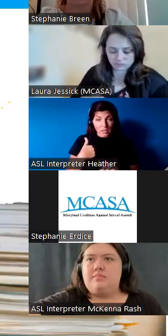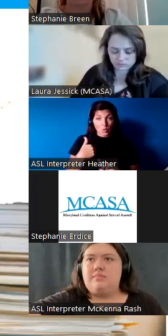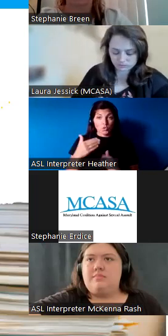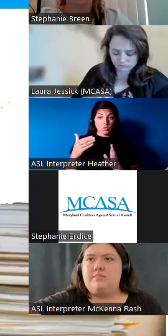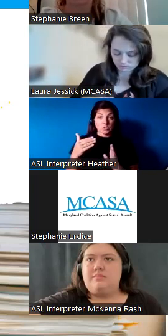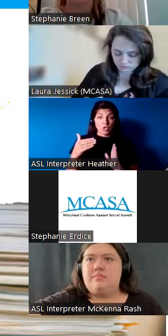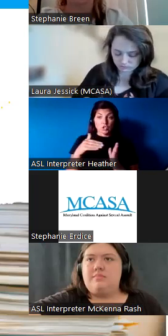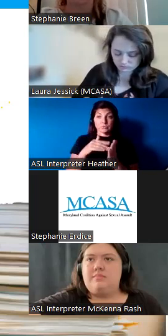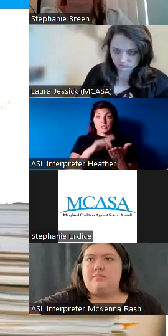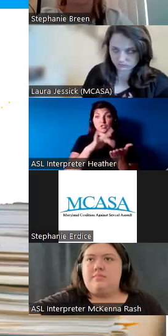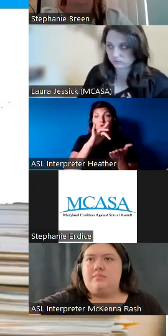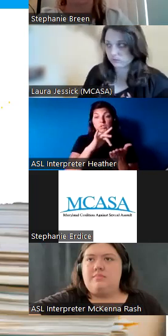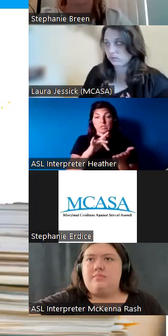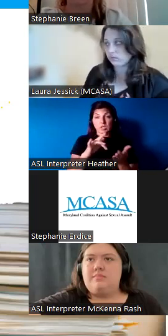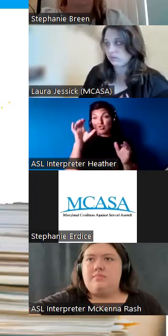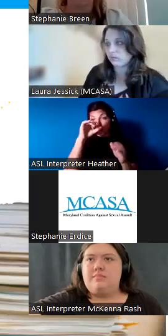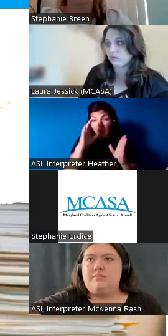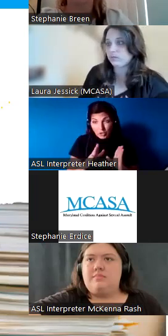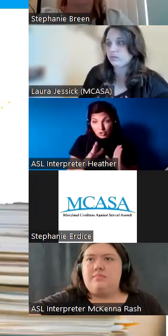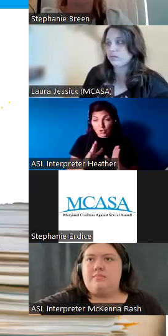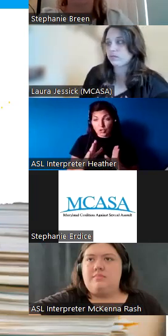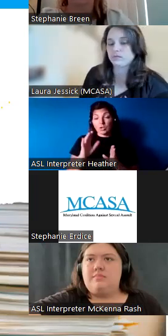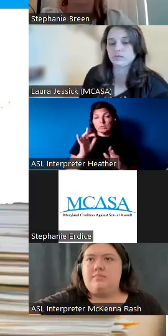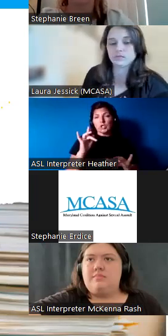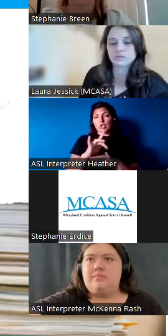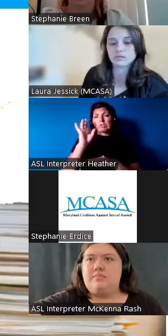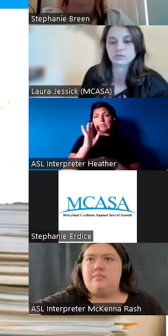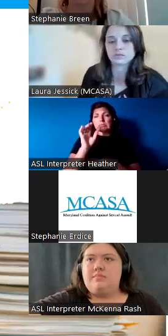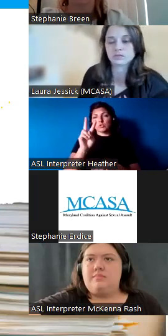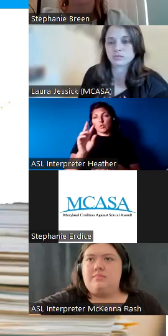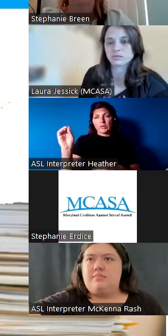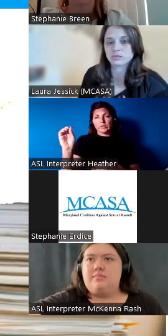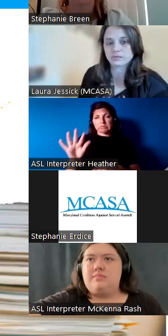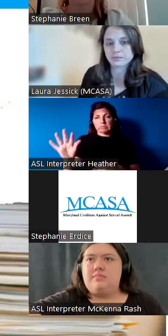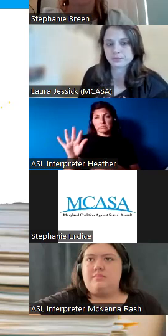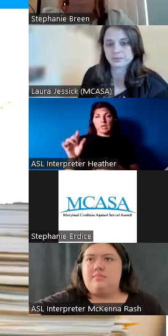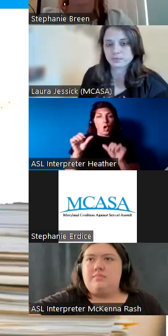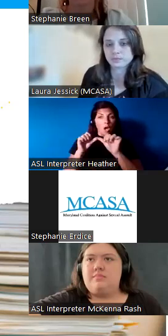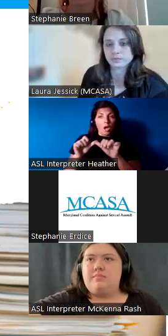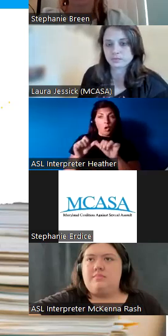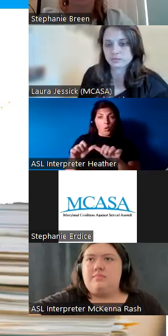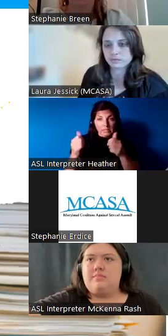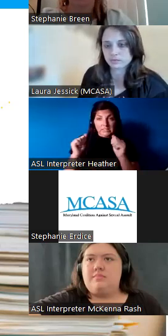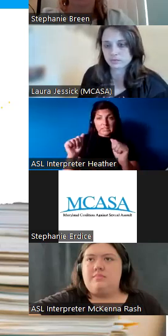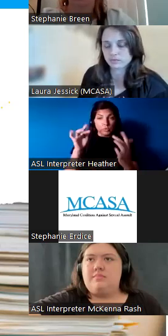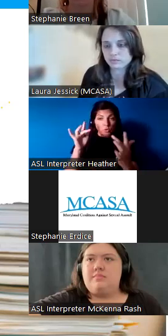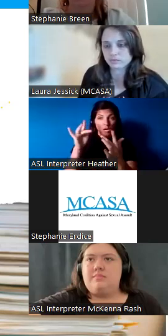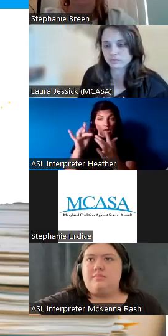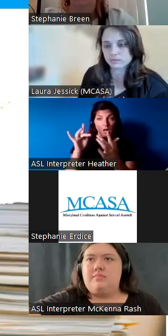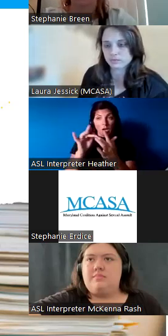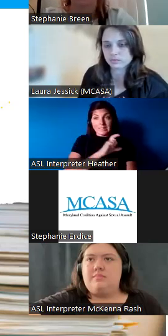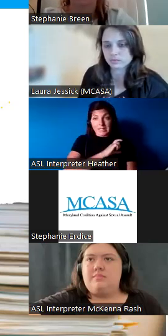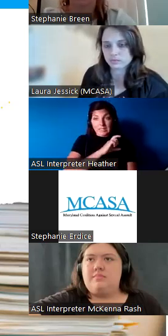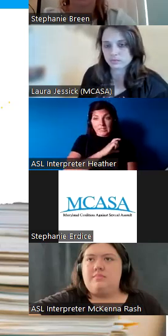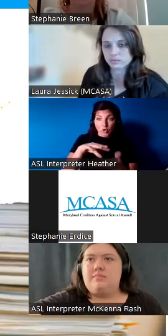by a stranger in the early 2000s, and her ongoing attempts to contact detectives to learn